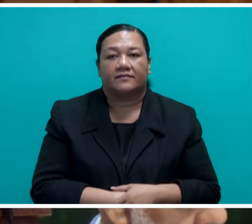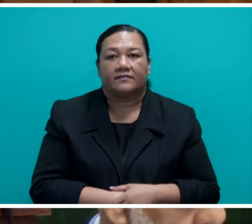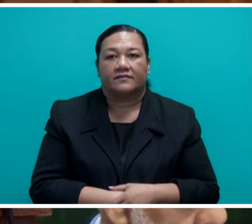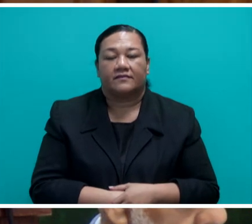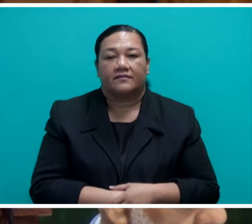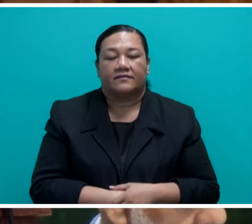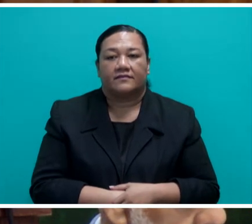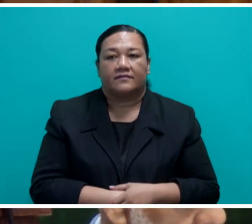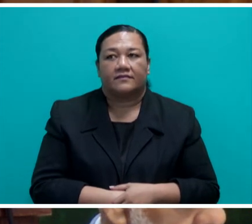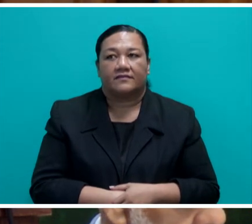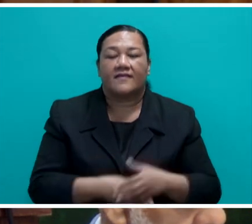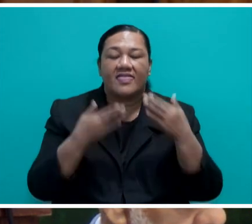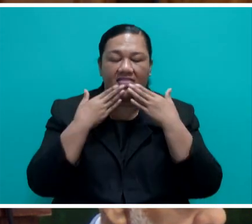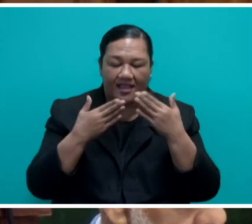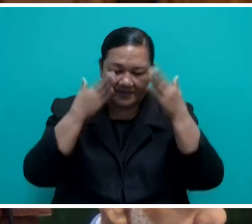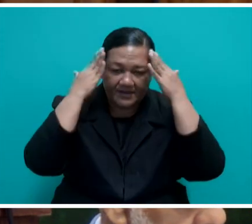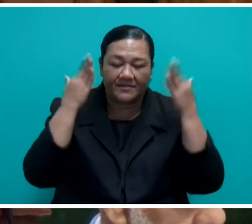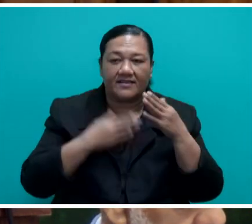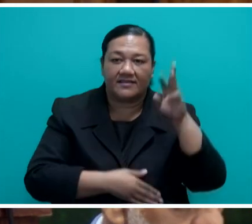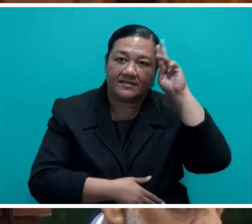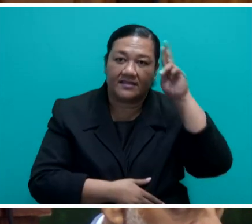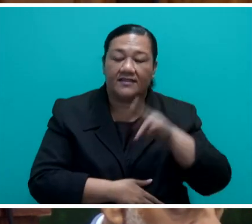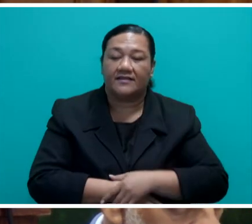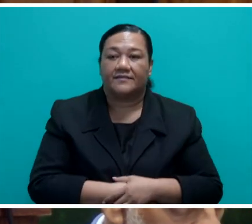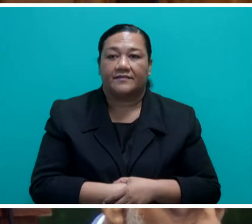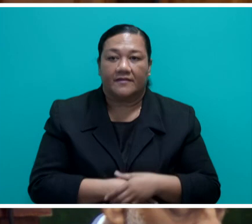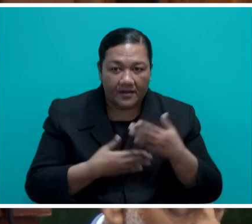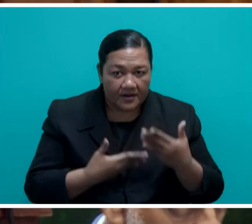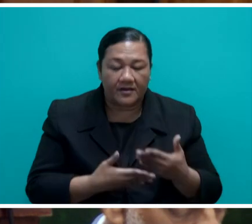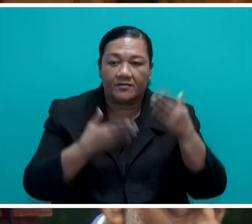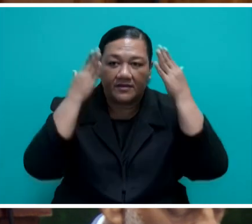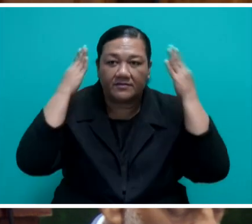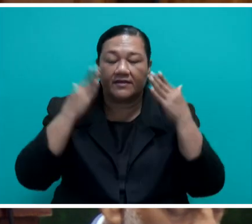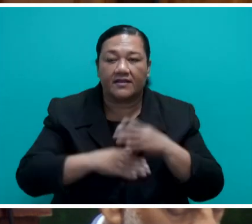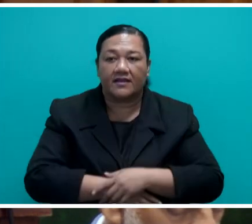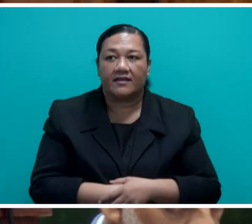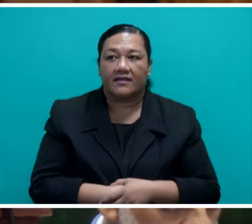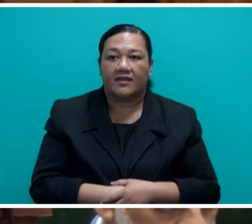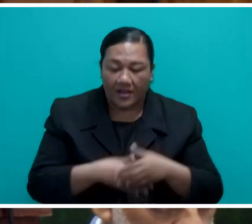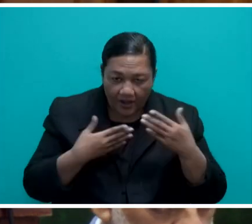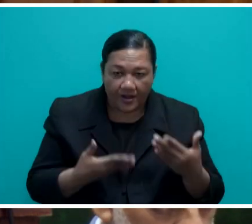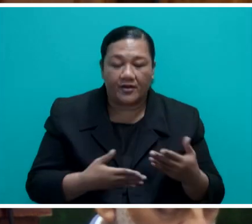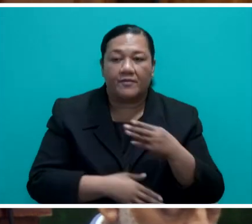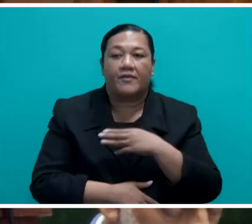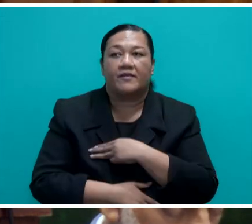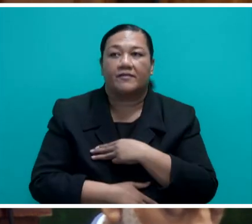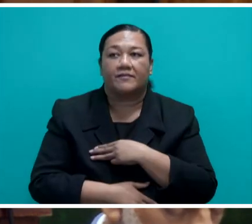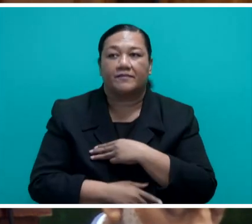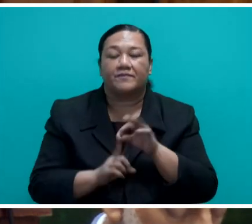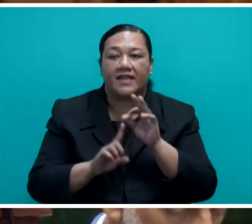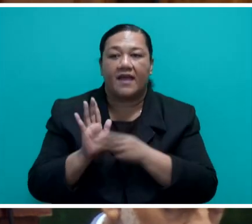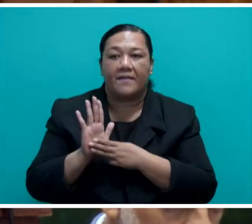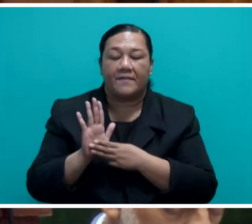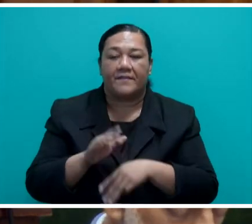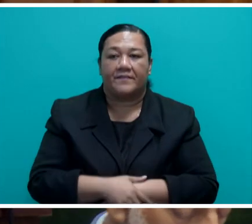Thank you, Mr. Speaker, sir. Honourable Speaker, the Honourable Prime Minister,